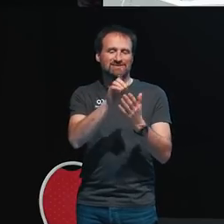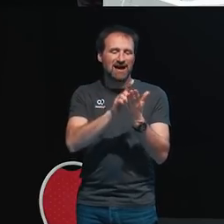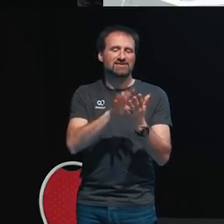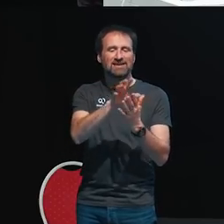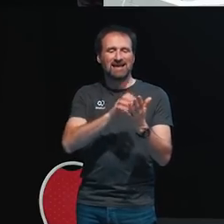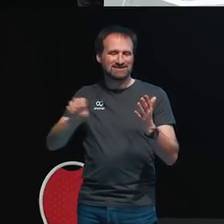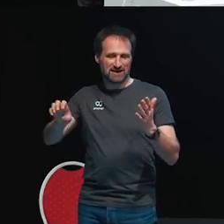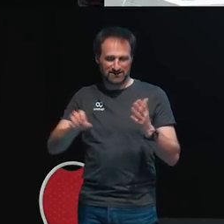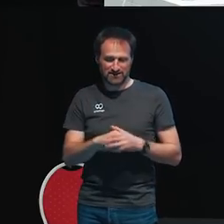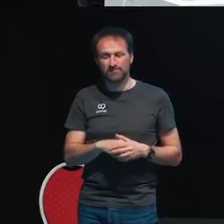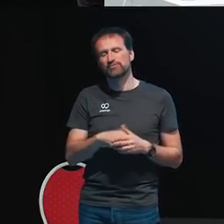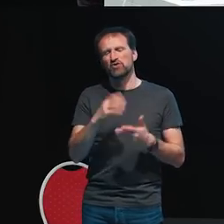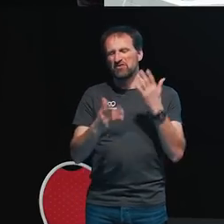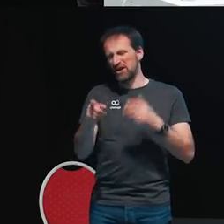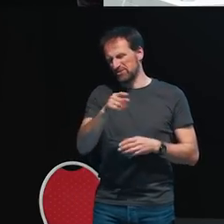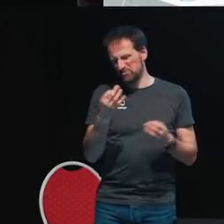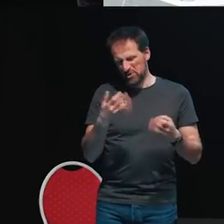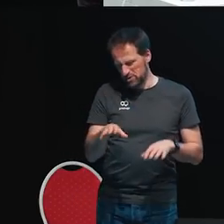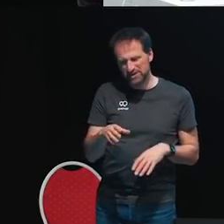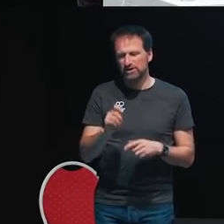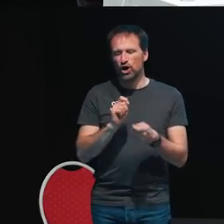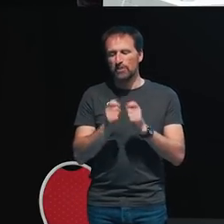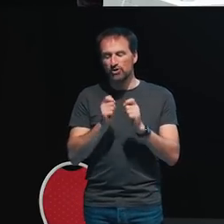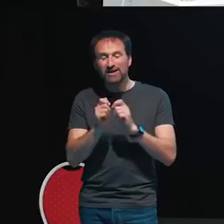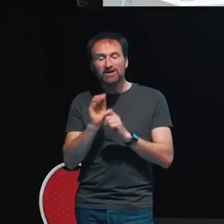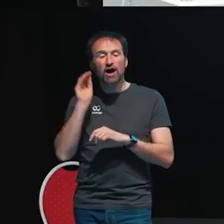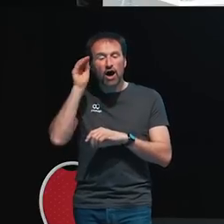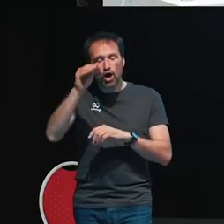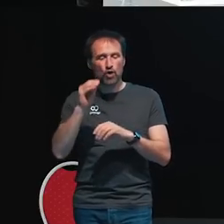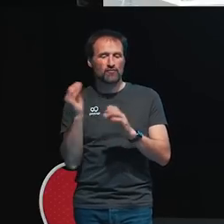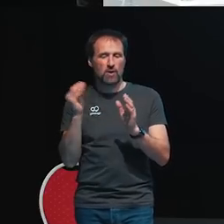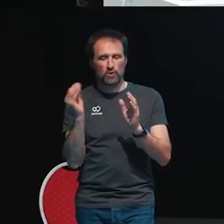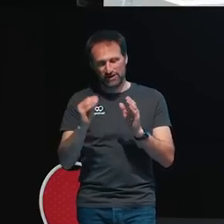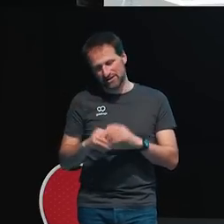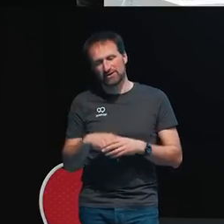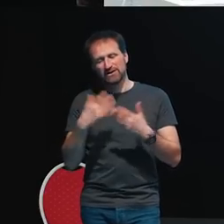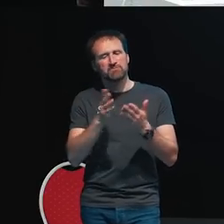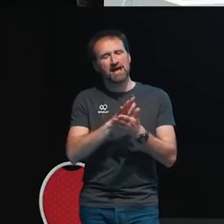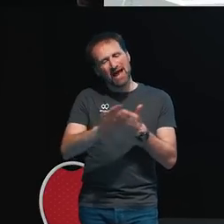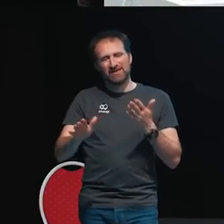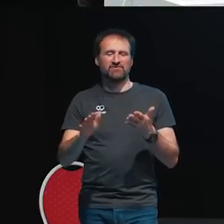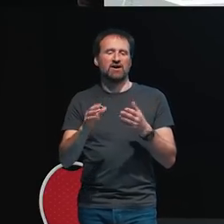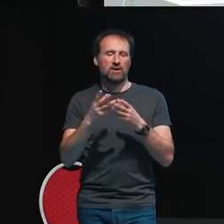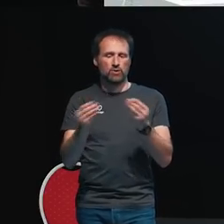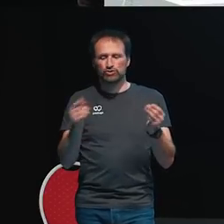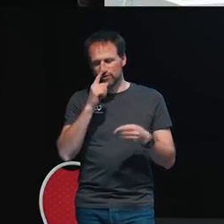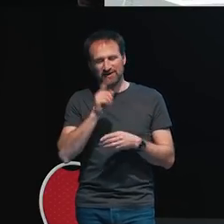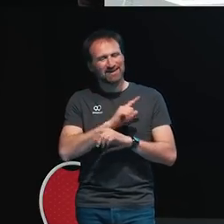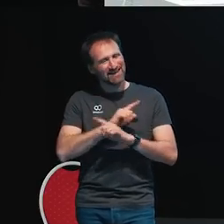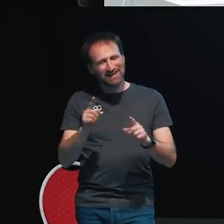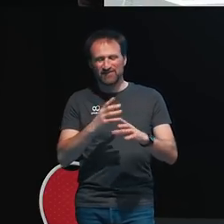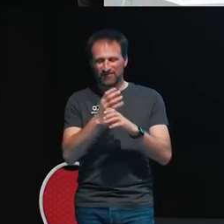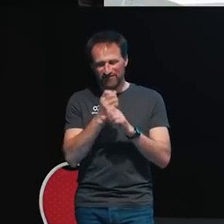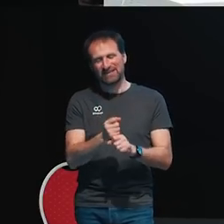is operator overloading. That would be a simpler solution, and that would be infix function application